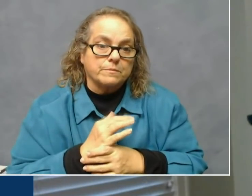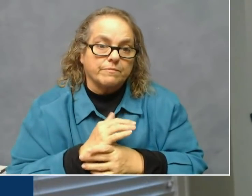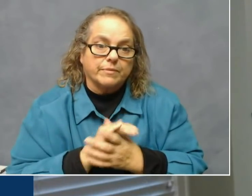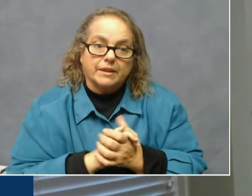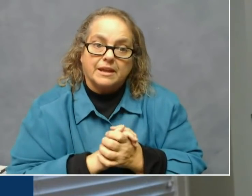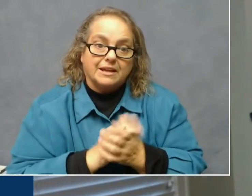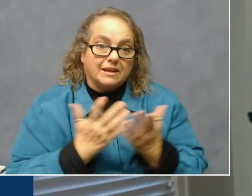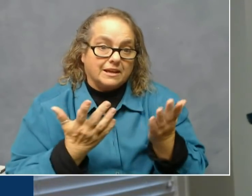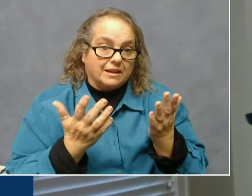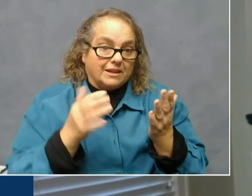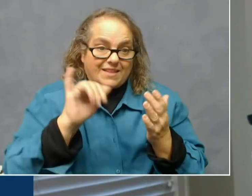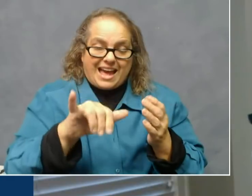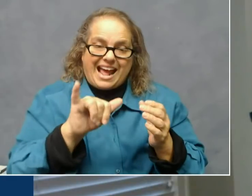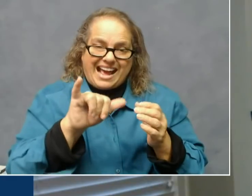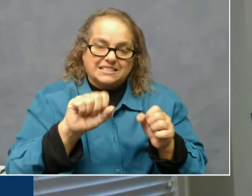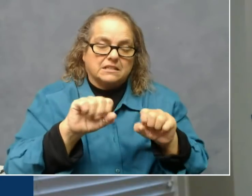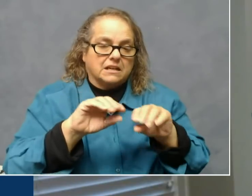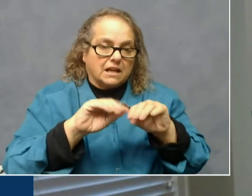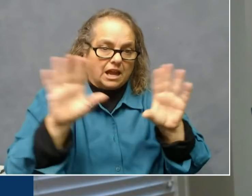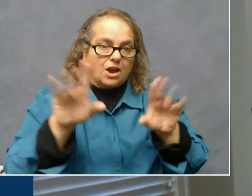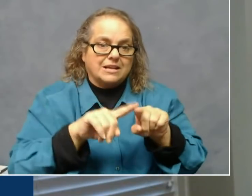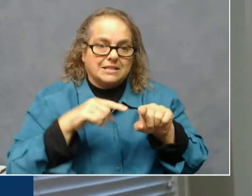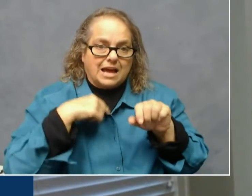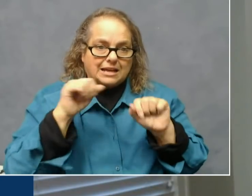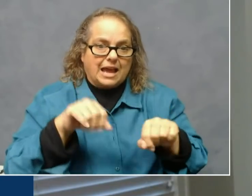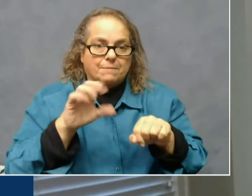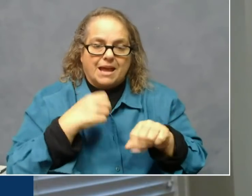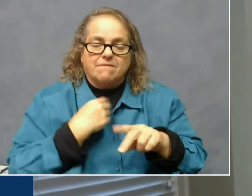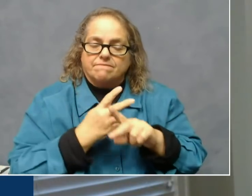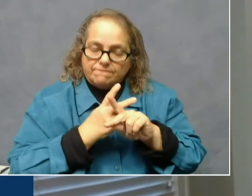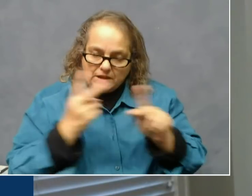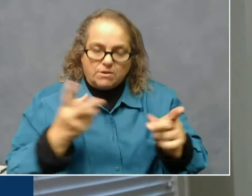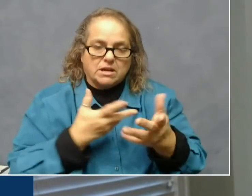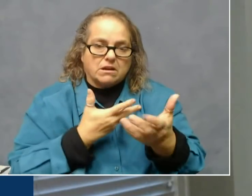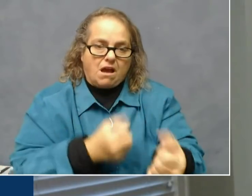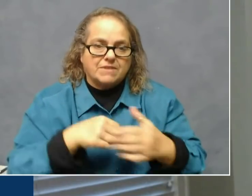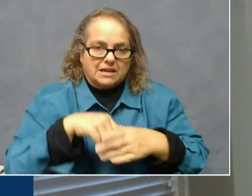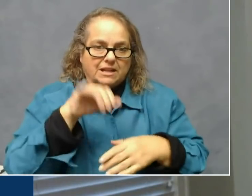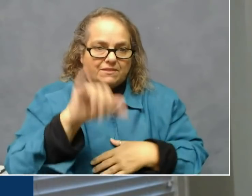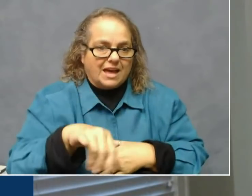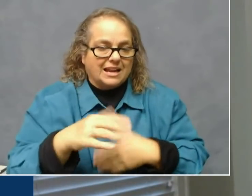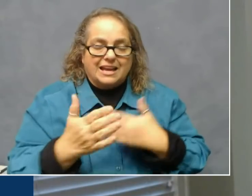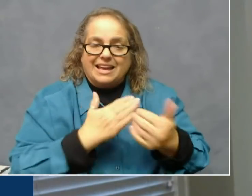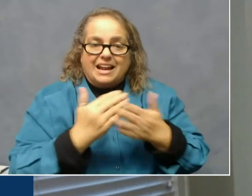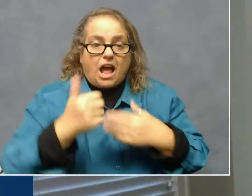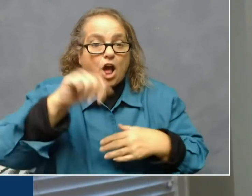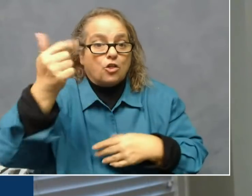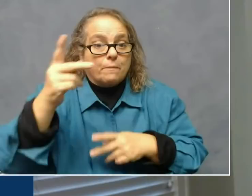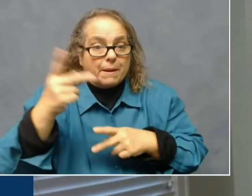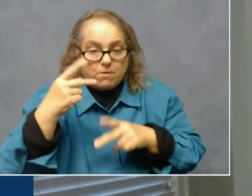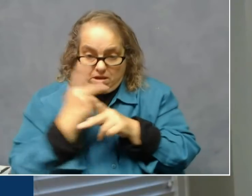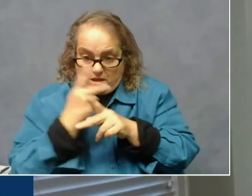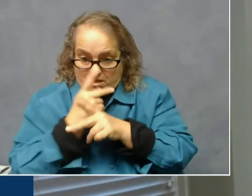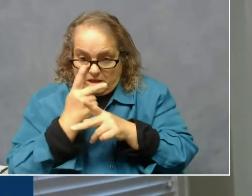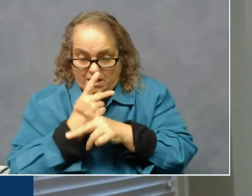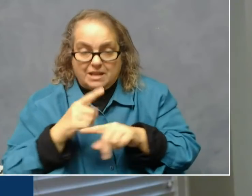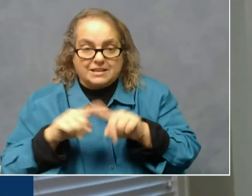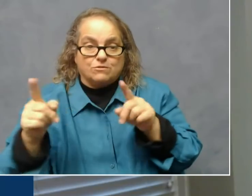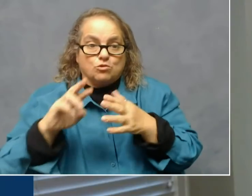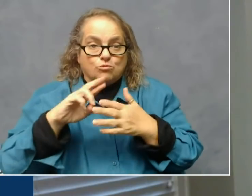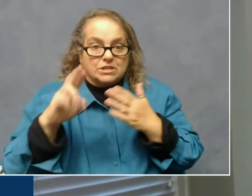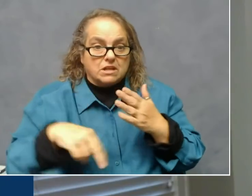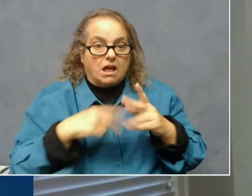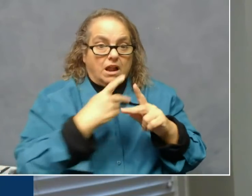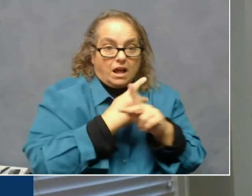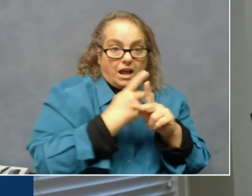declarative as I can be on that, but I have confidence in it. Even if others calculate it different ways and reach different results, they are welcome